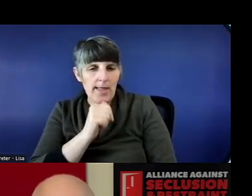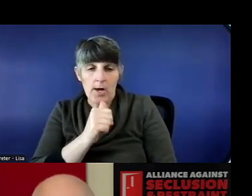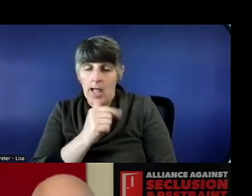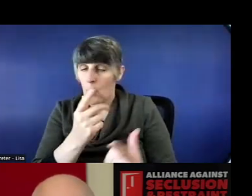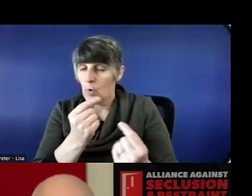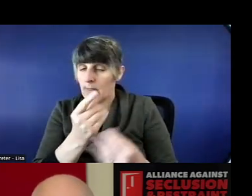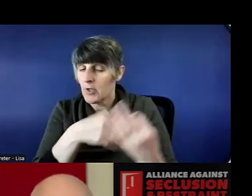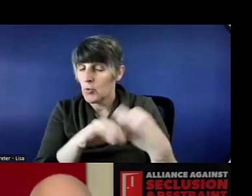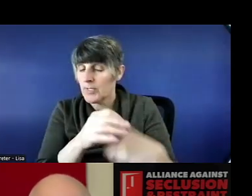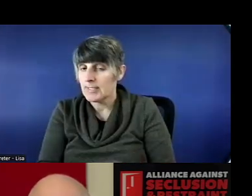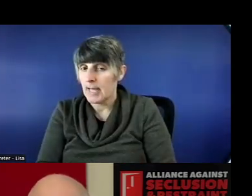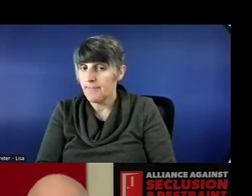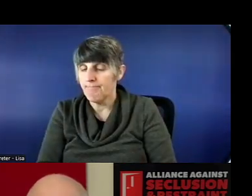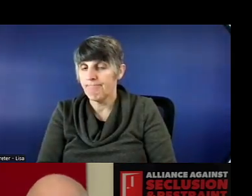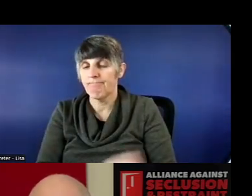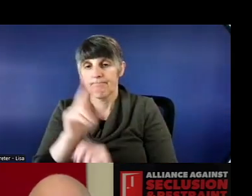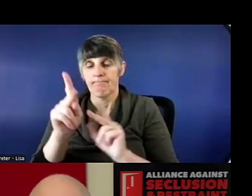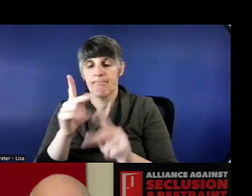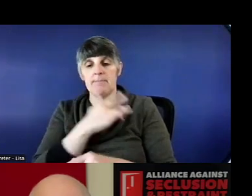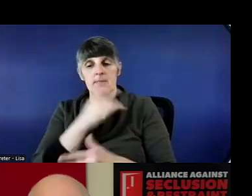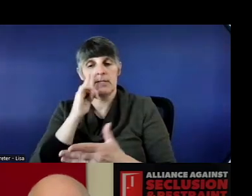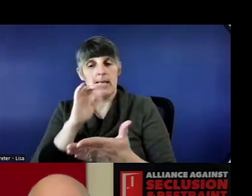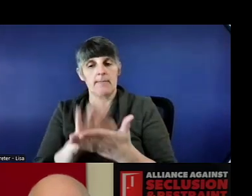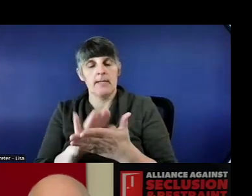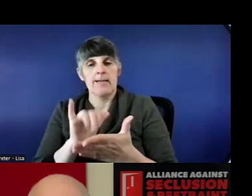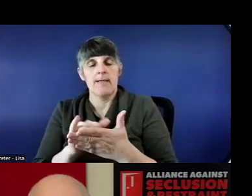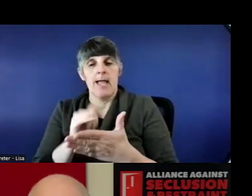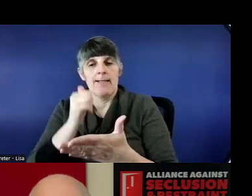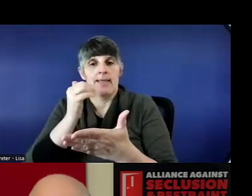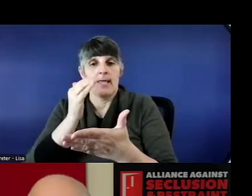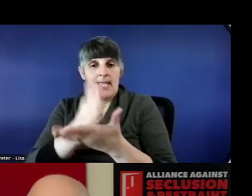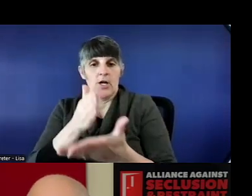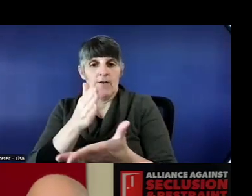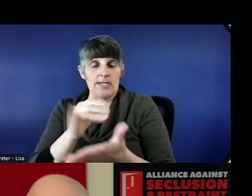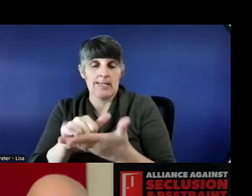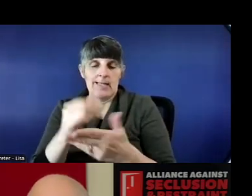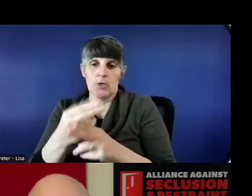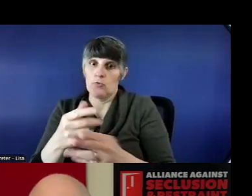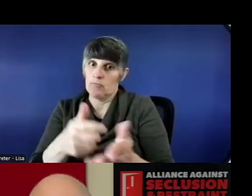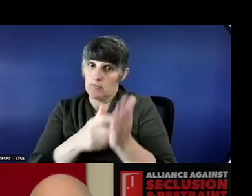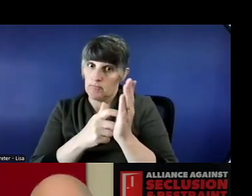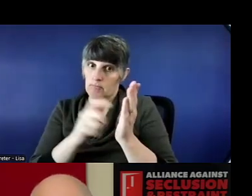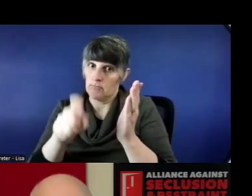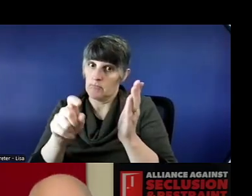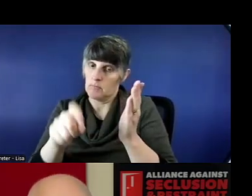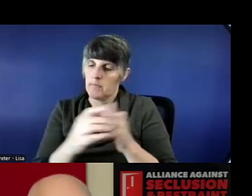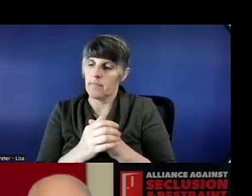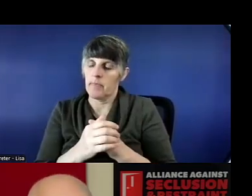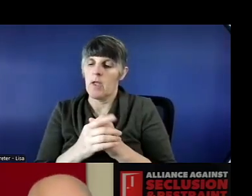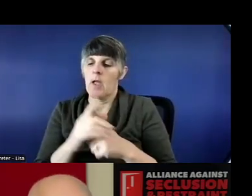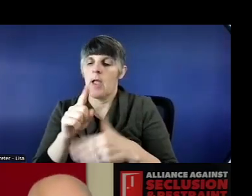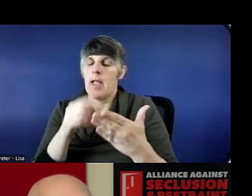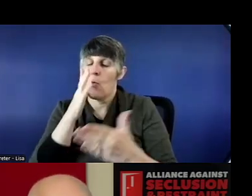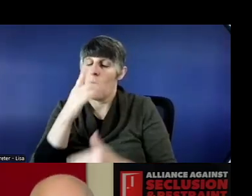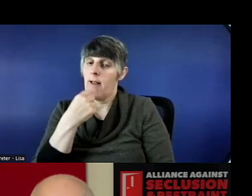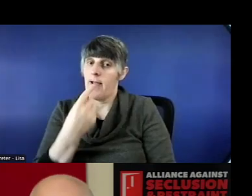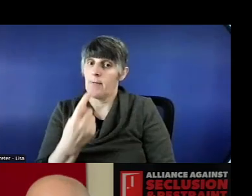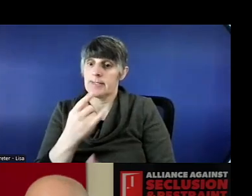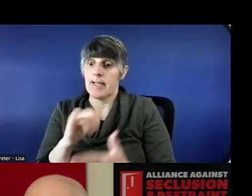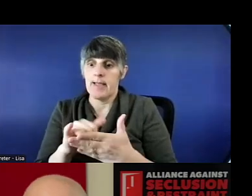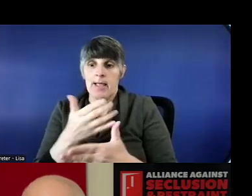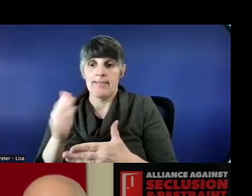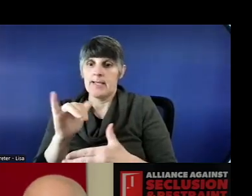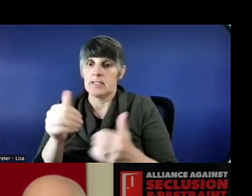doing instead? People often believe that the interventions that they use are necessary. And what I would say is that, things